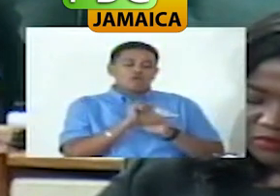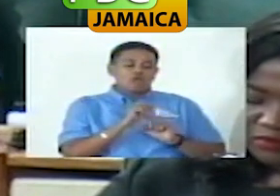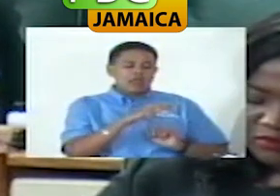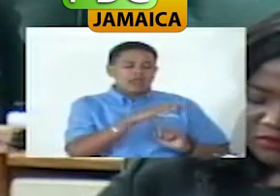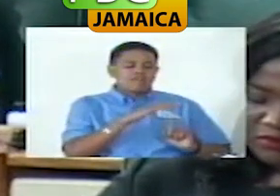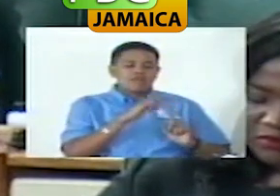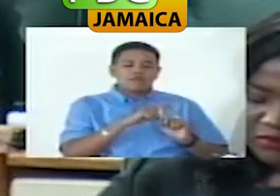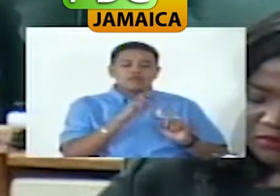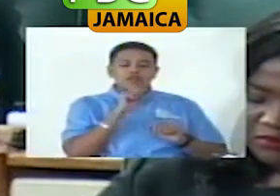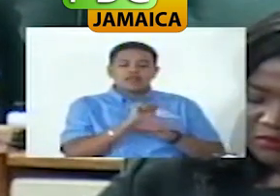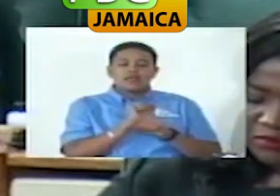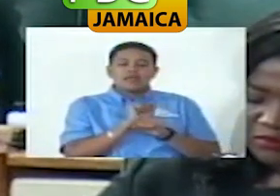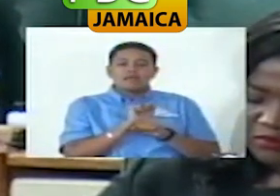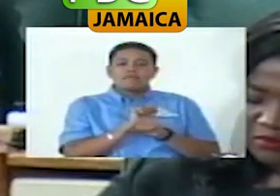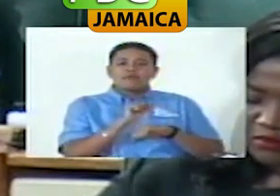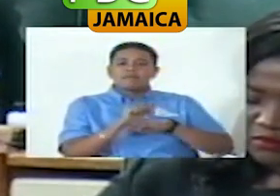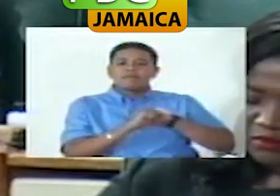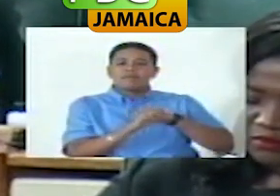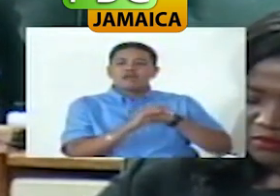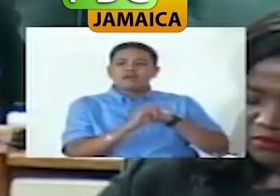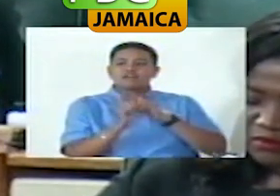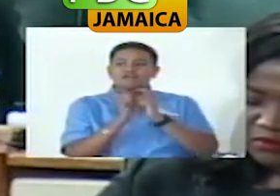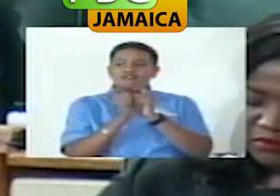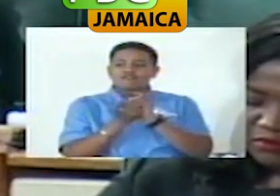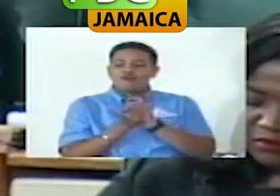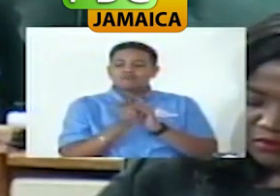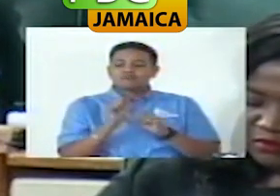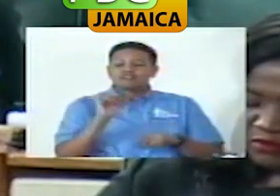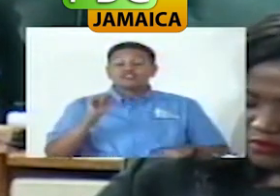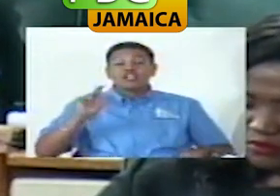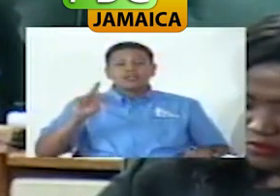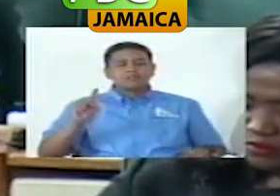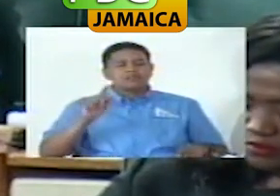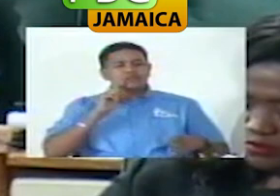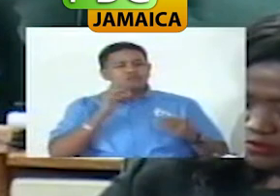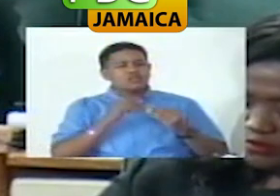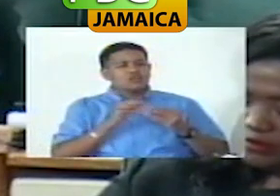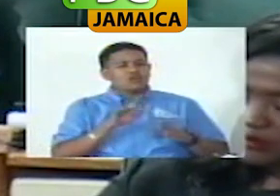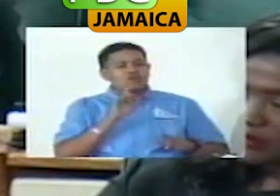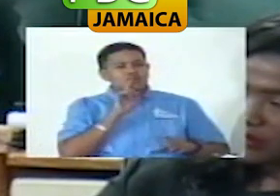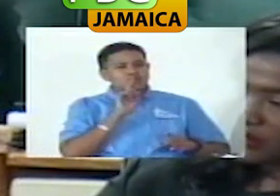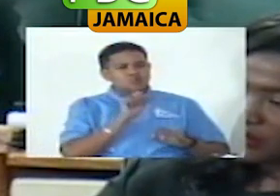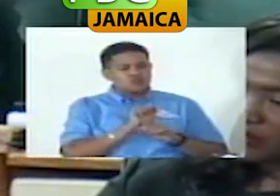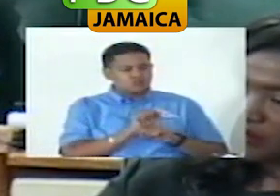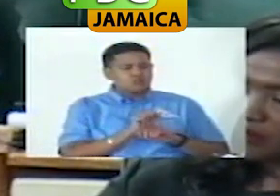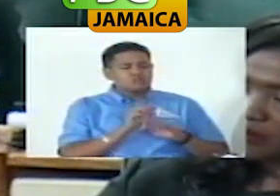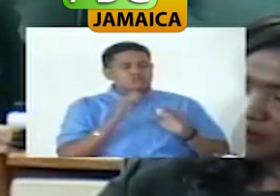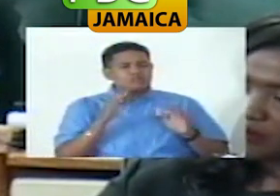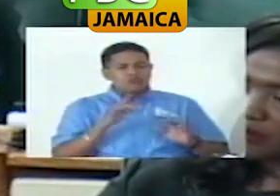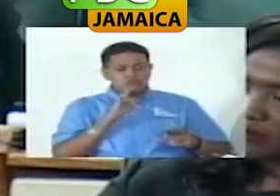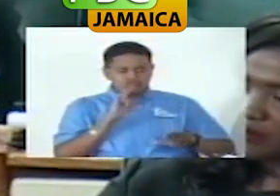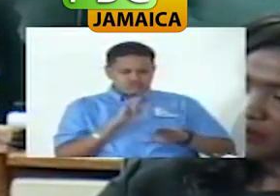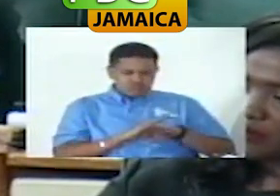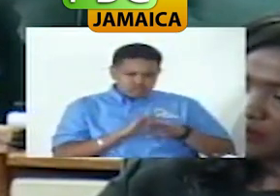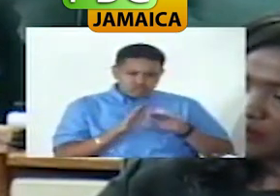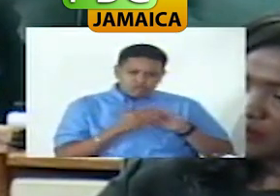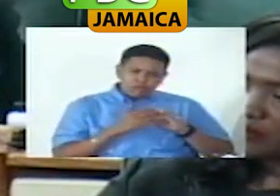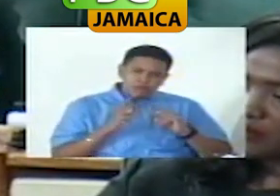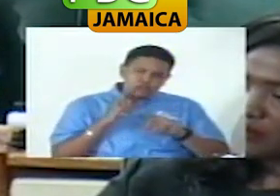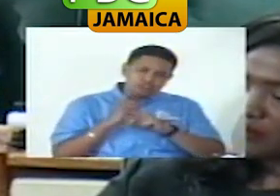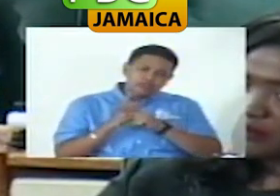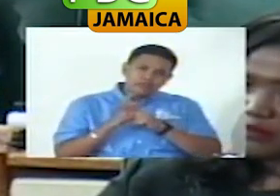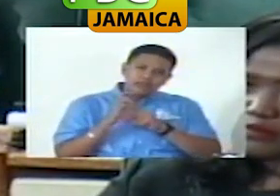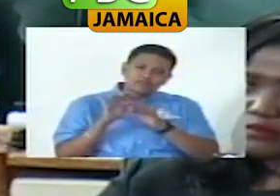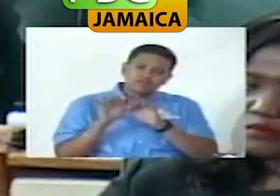and for labor market reforms. The Labour Party has lost a true patriot and a defender of democracy who